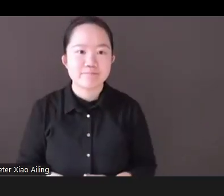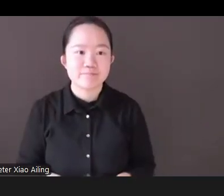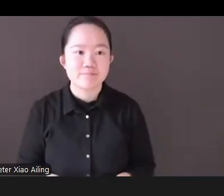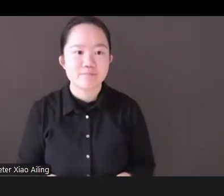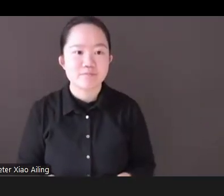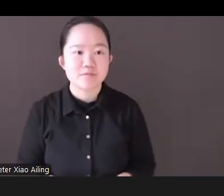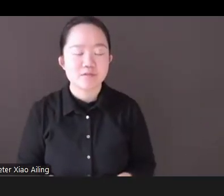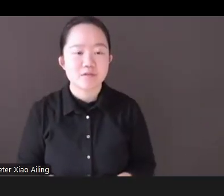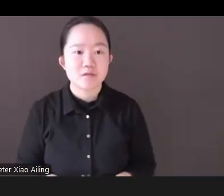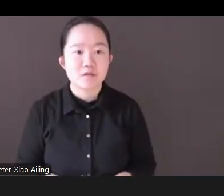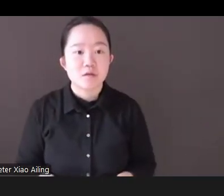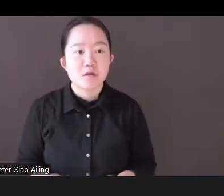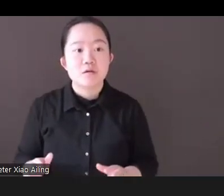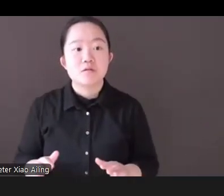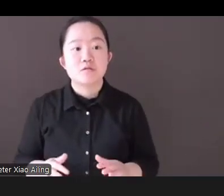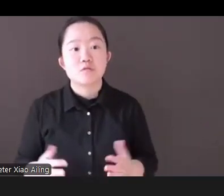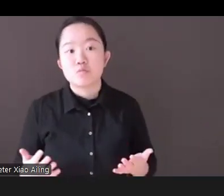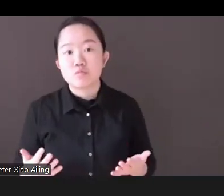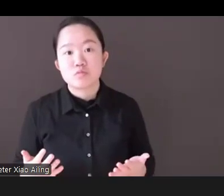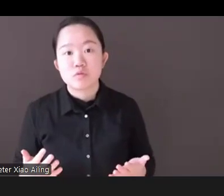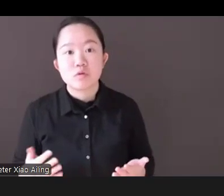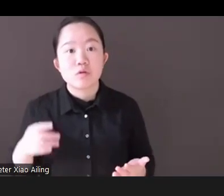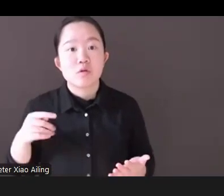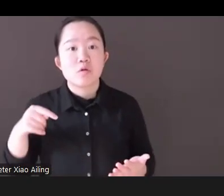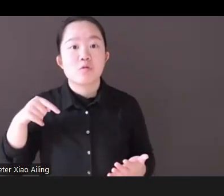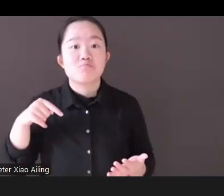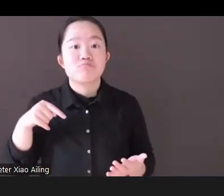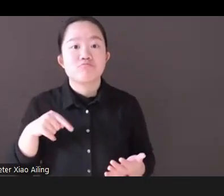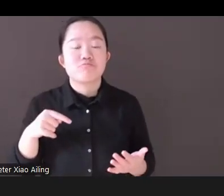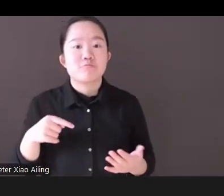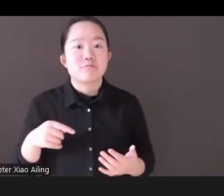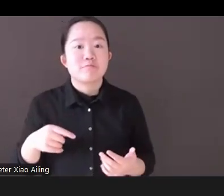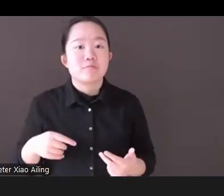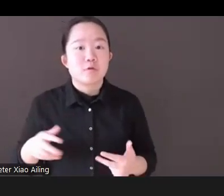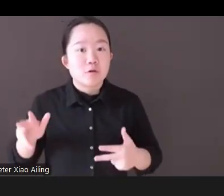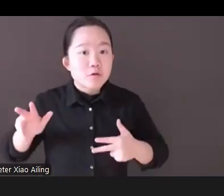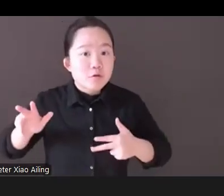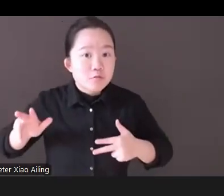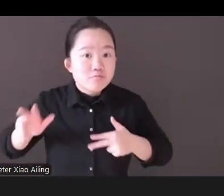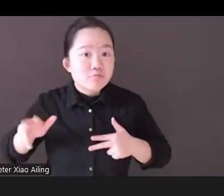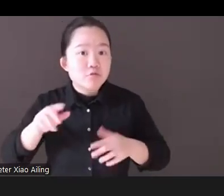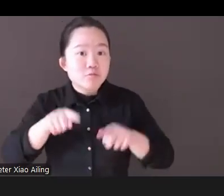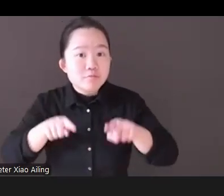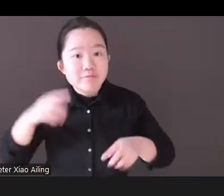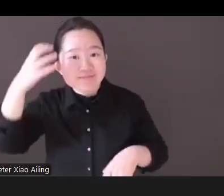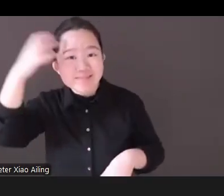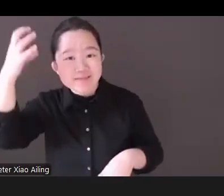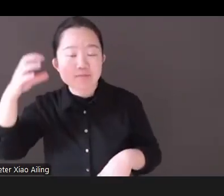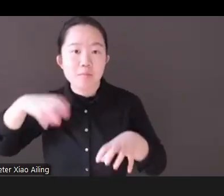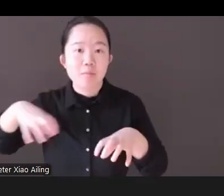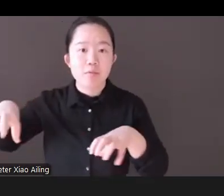agency, Bank of Lithuania, Lithuanian Audio-Sensory Library, and representatives of